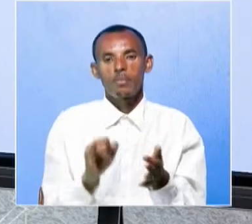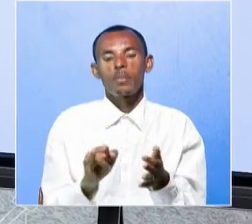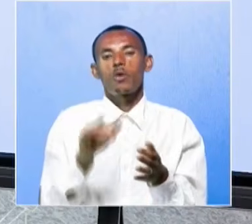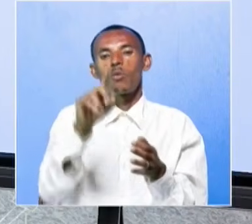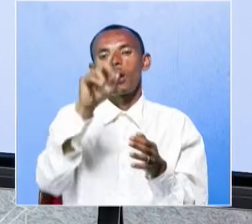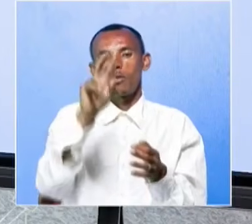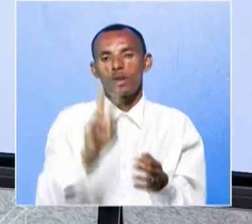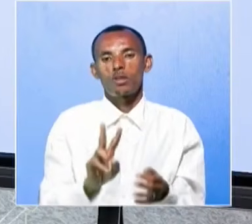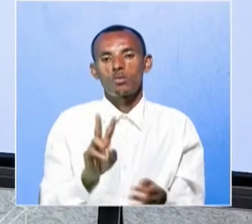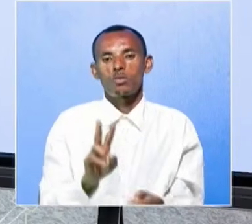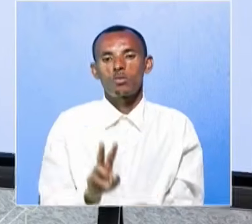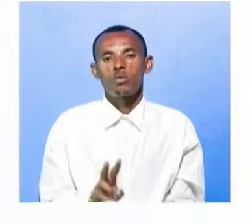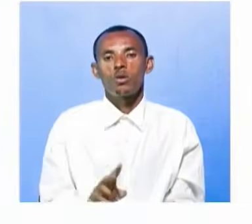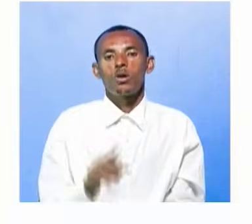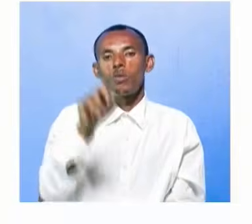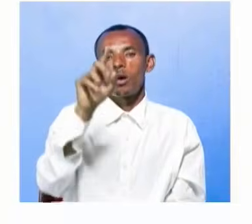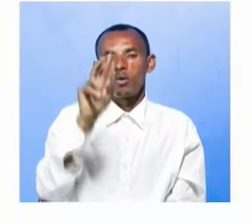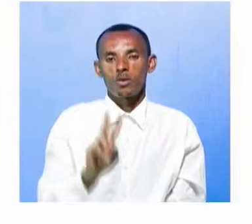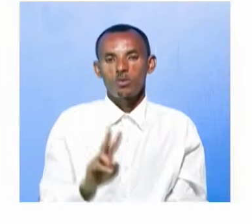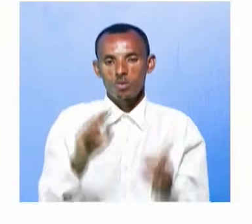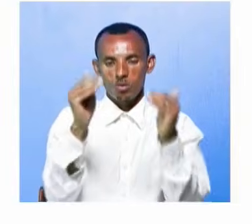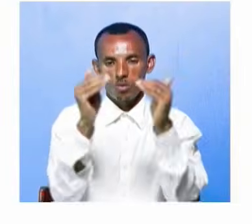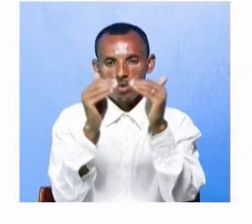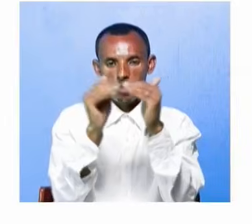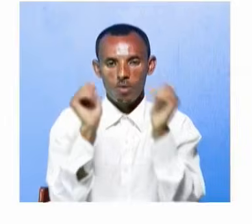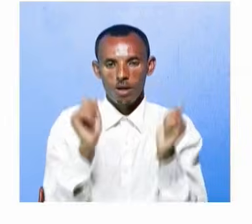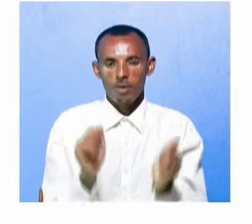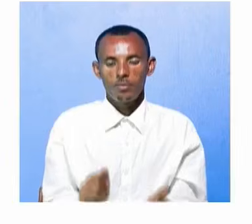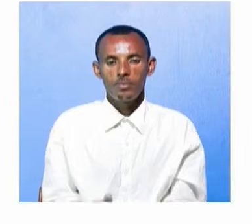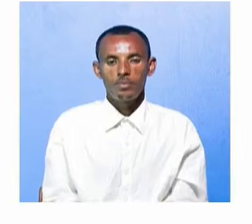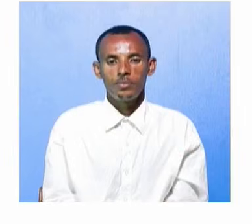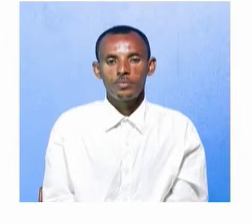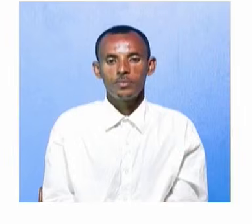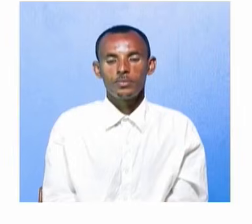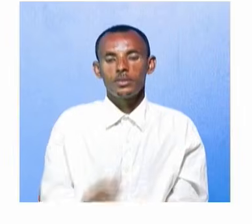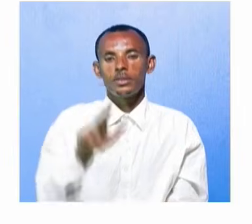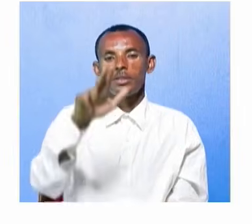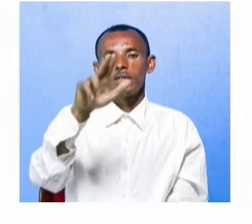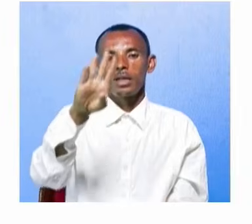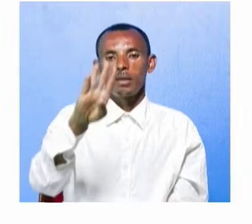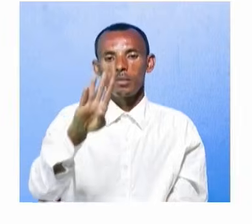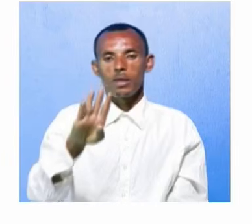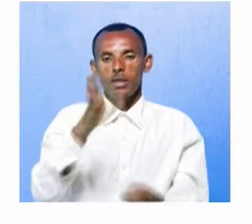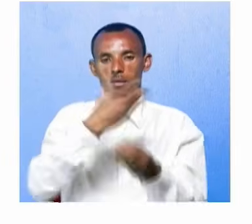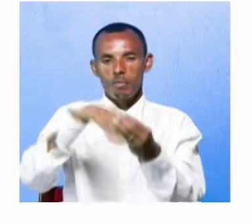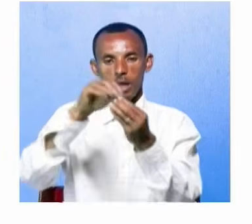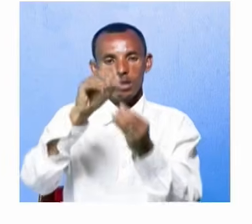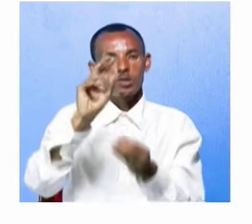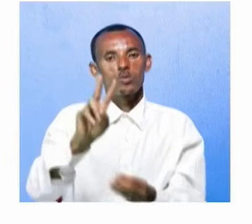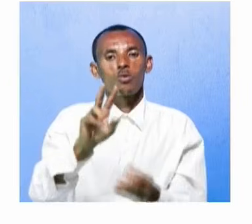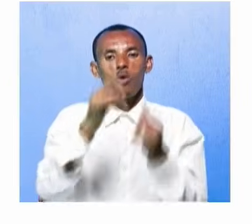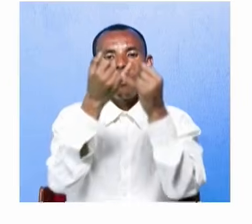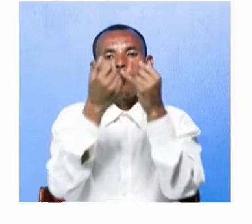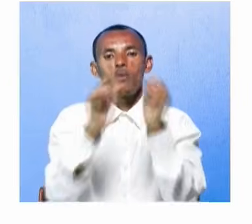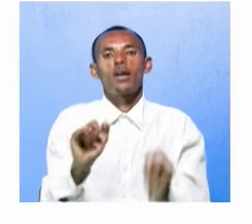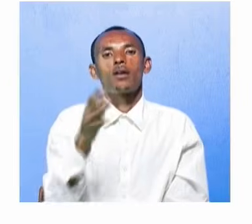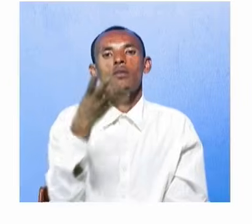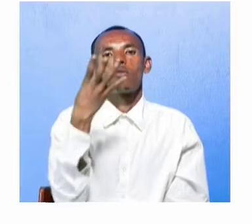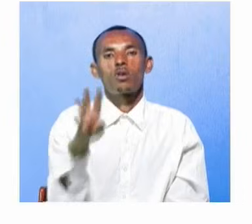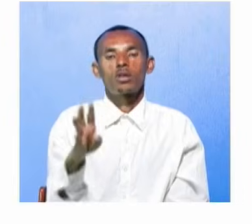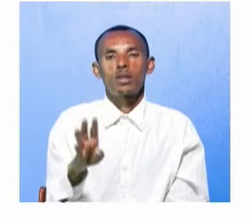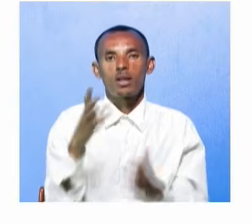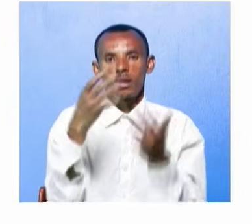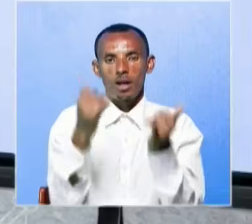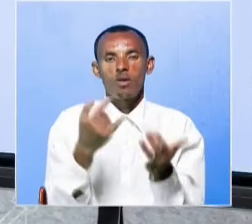2, then 1 over 2 is equal to 3B plus 2 over 14. Now